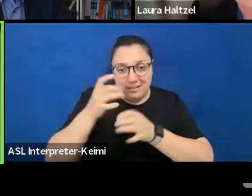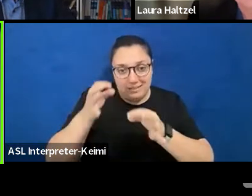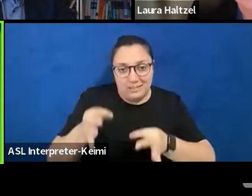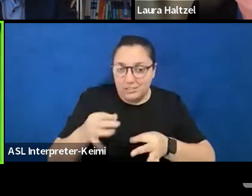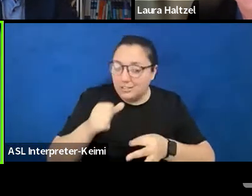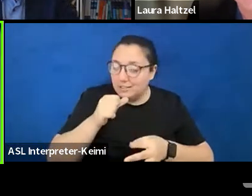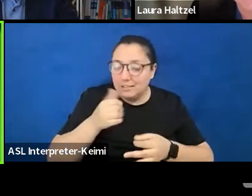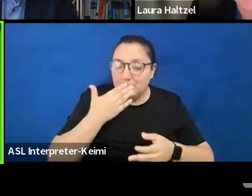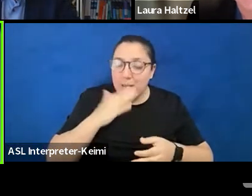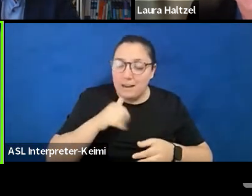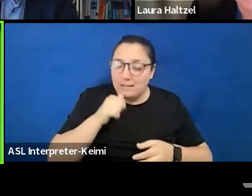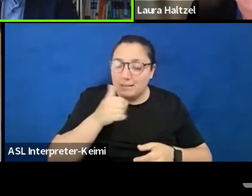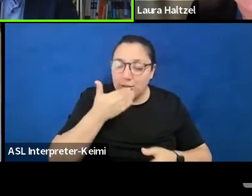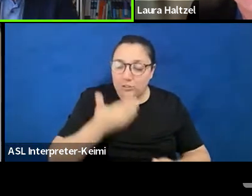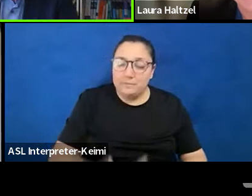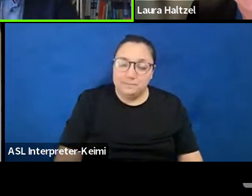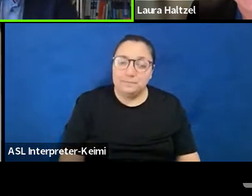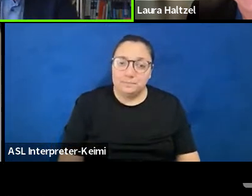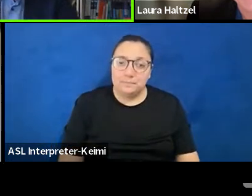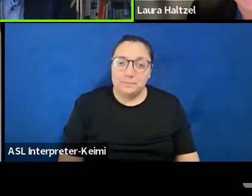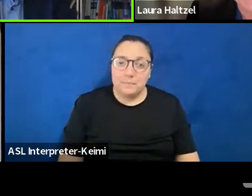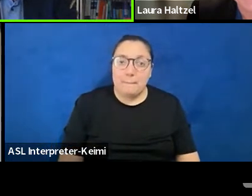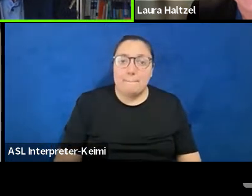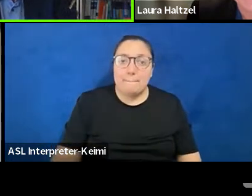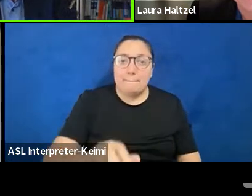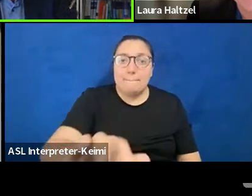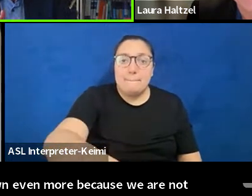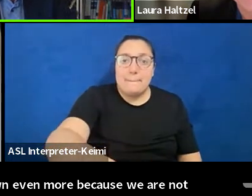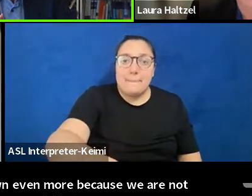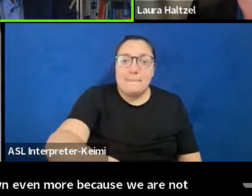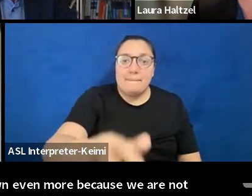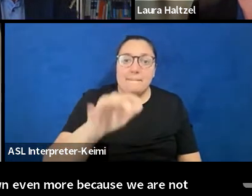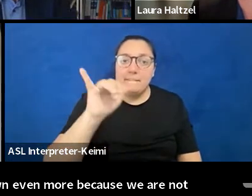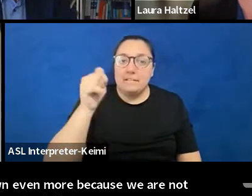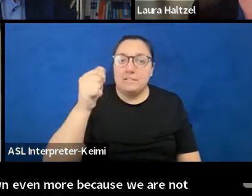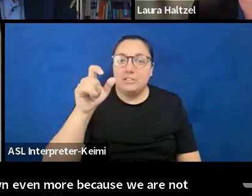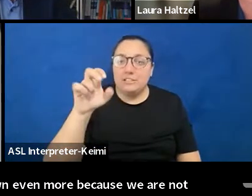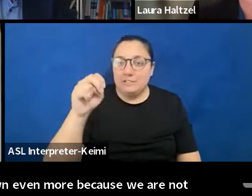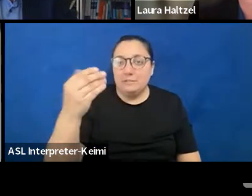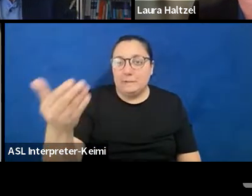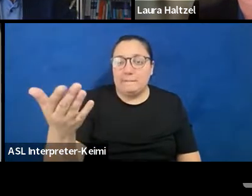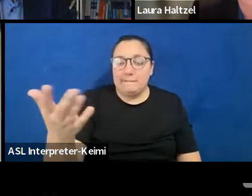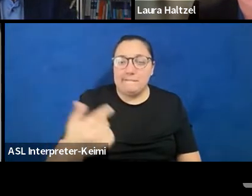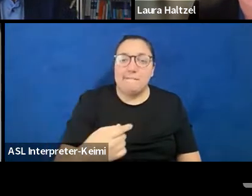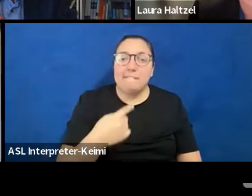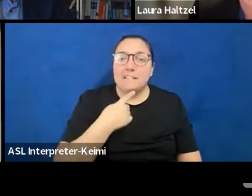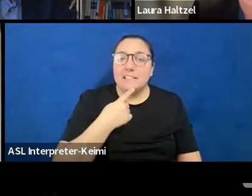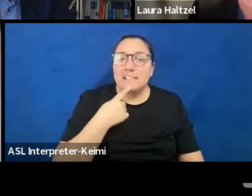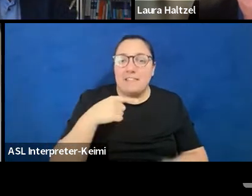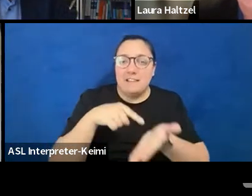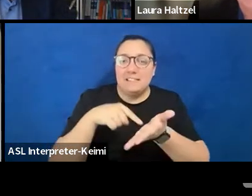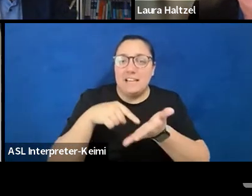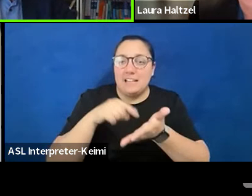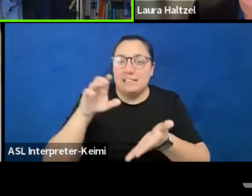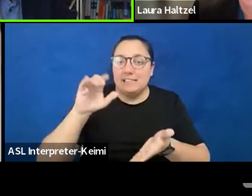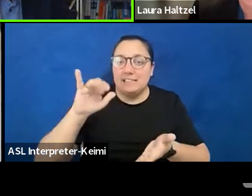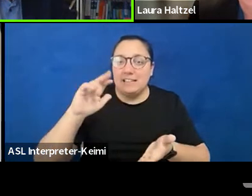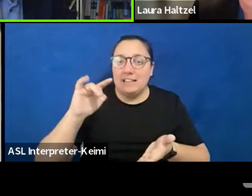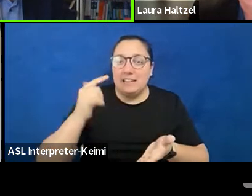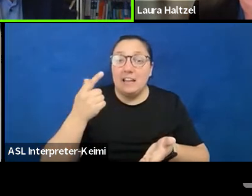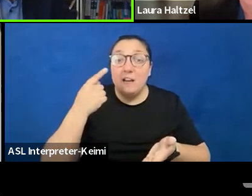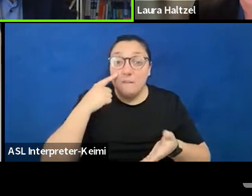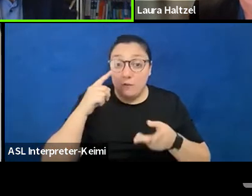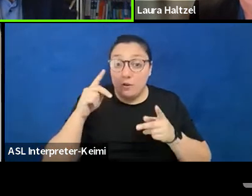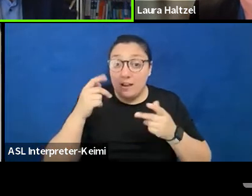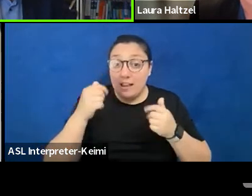good. Dylan, can I make a quick plug? So please do, Jason. You mentioned debt ceiling. For anyone who has